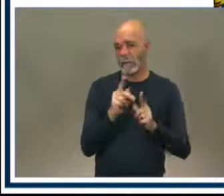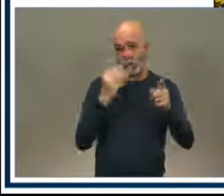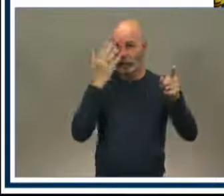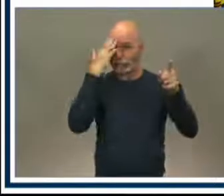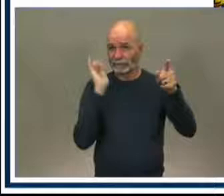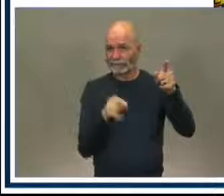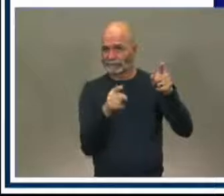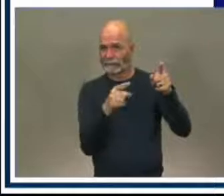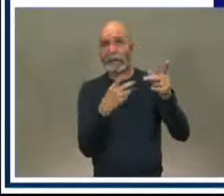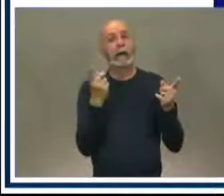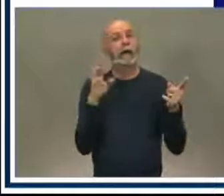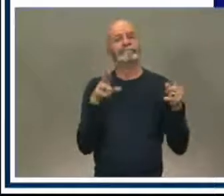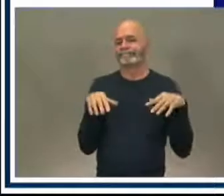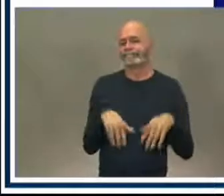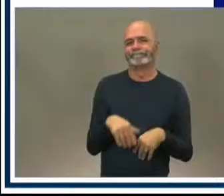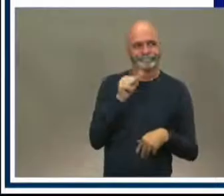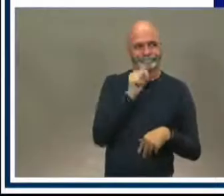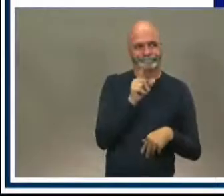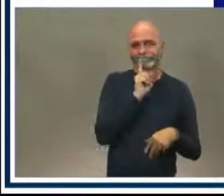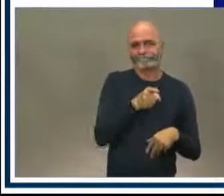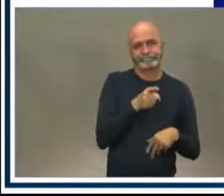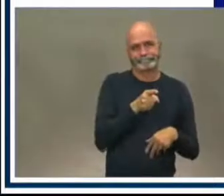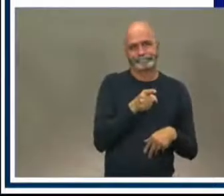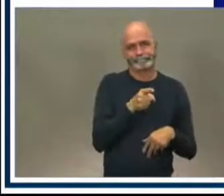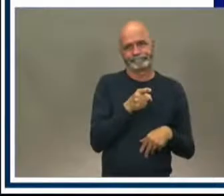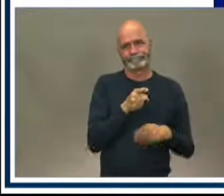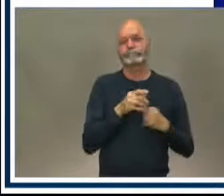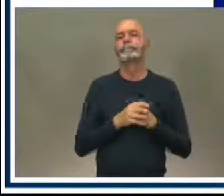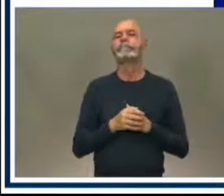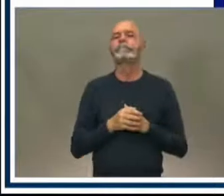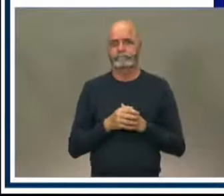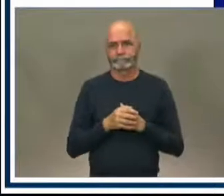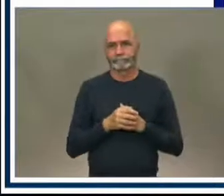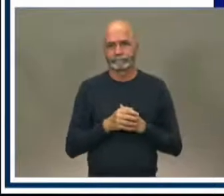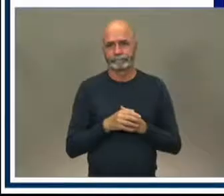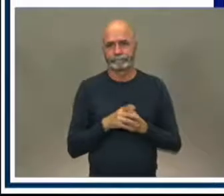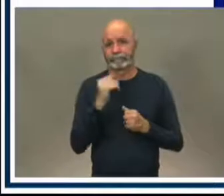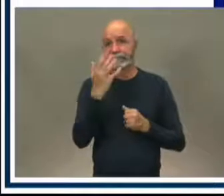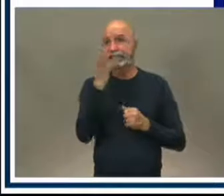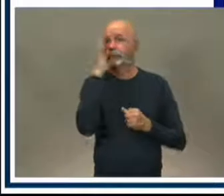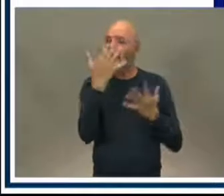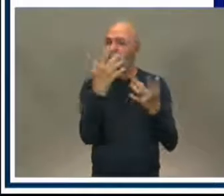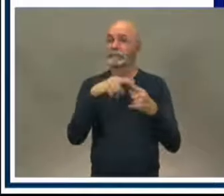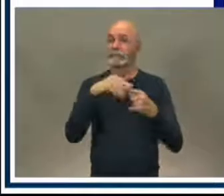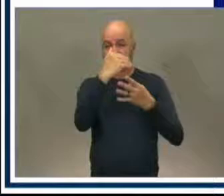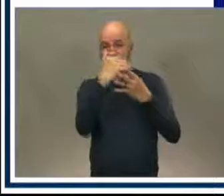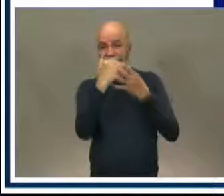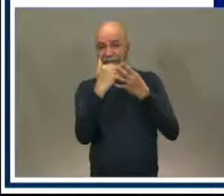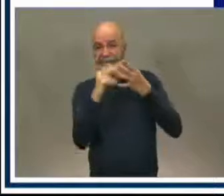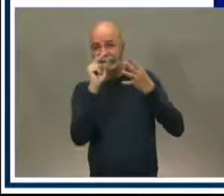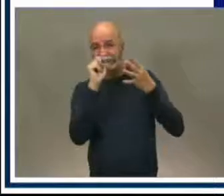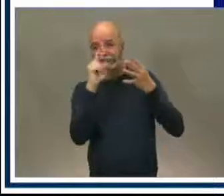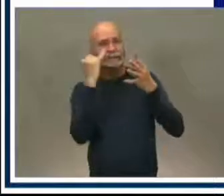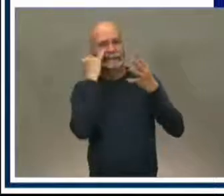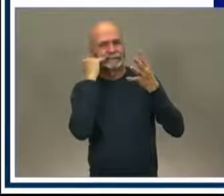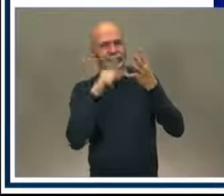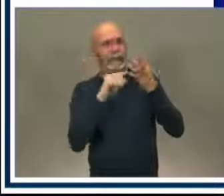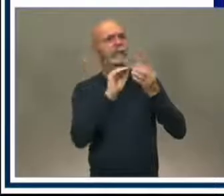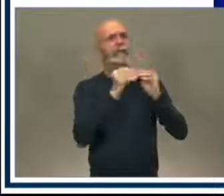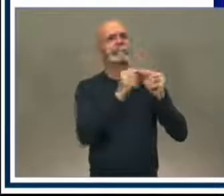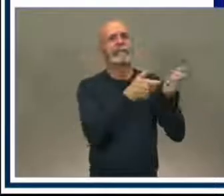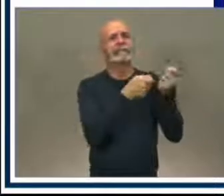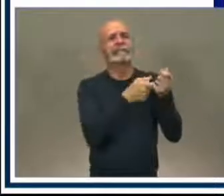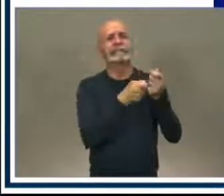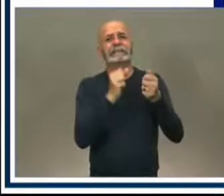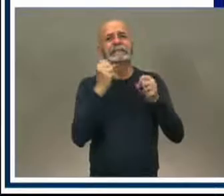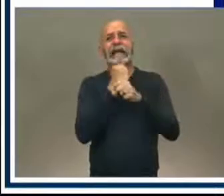kind of working towards them, obviously, as the deadline looms. But we're just kind of, the numbers we've reported are of